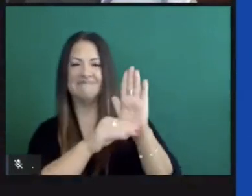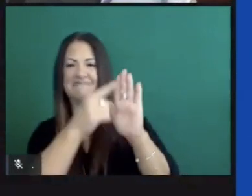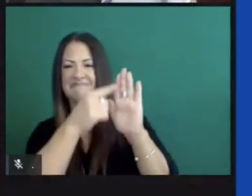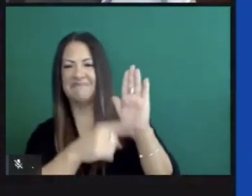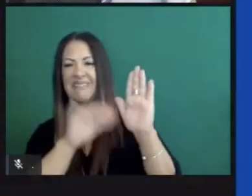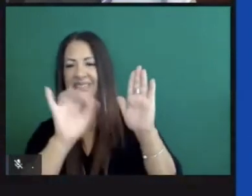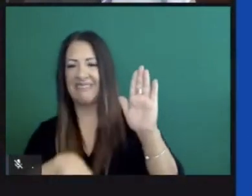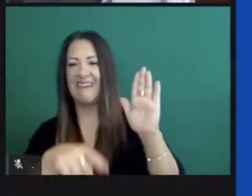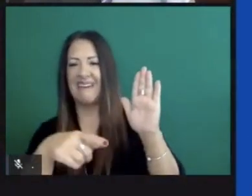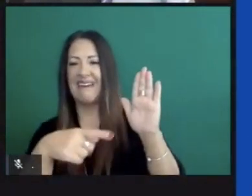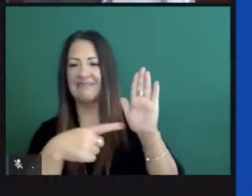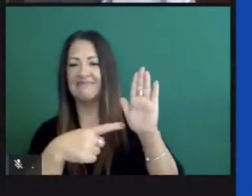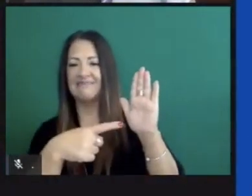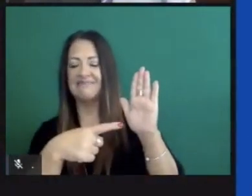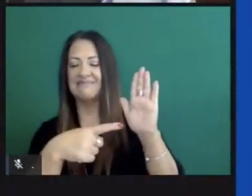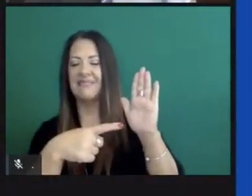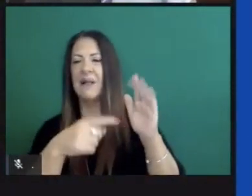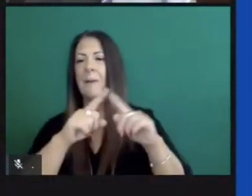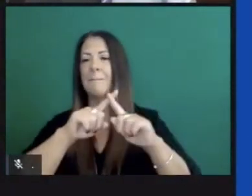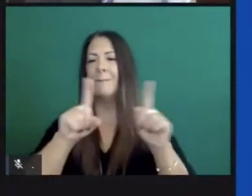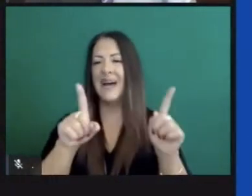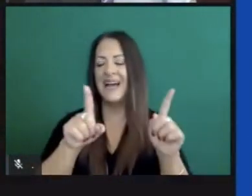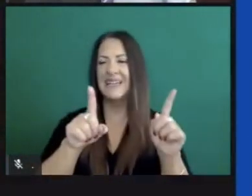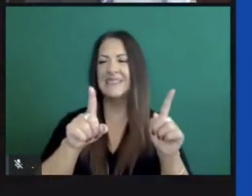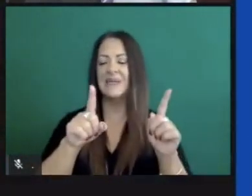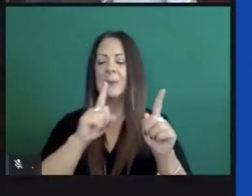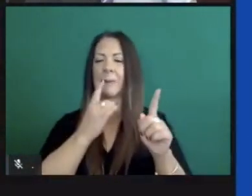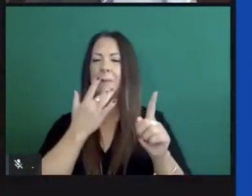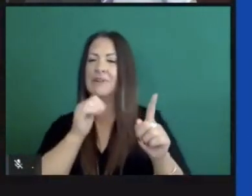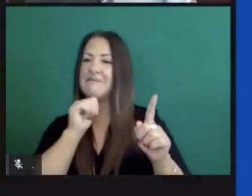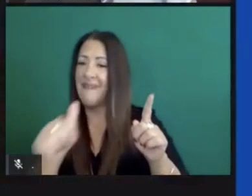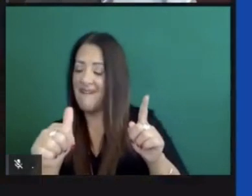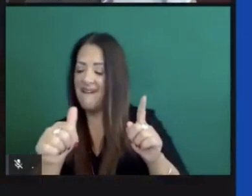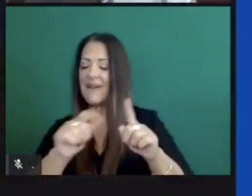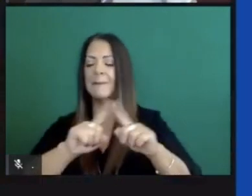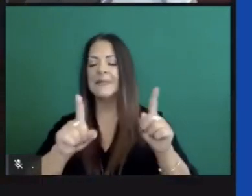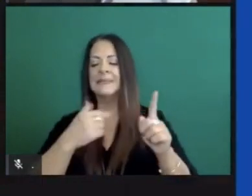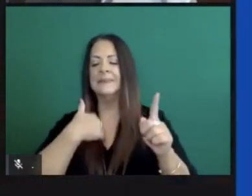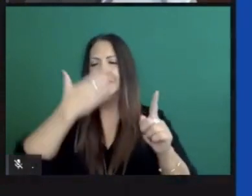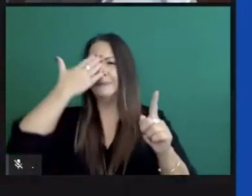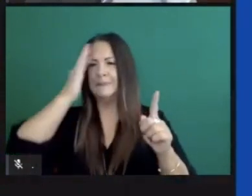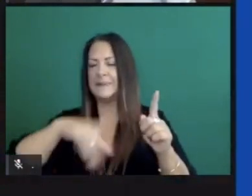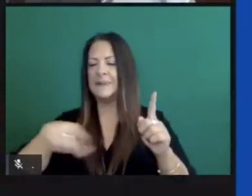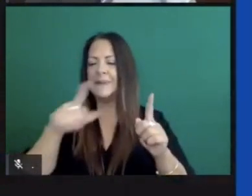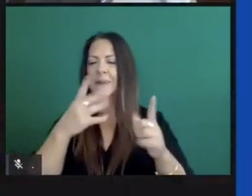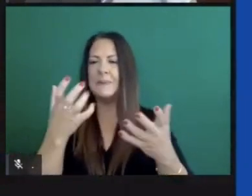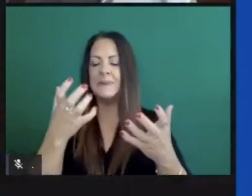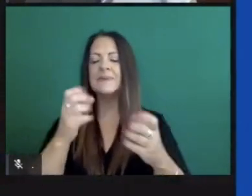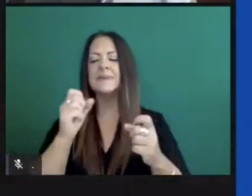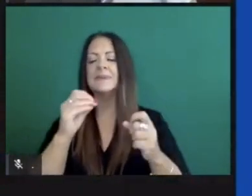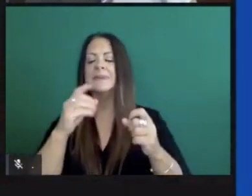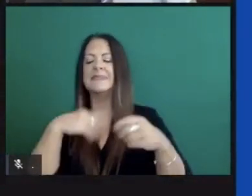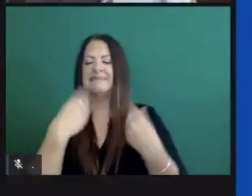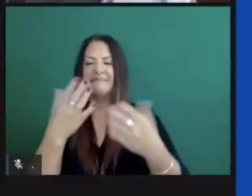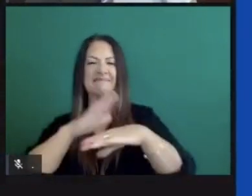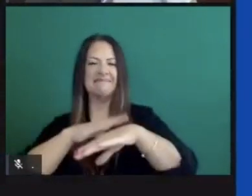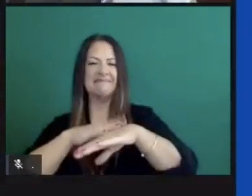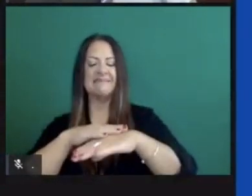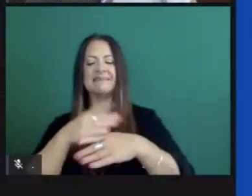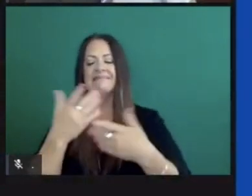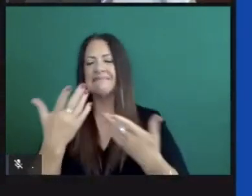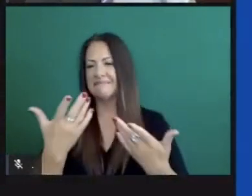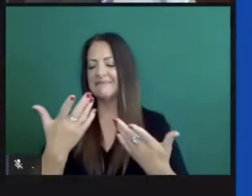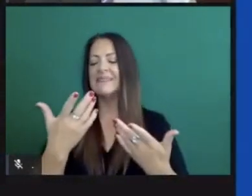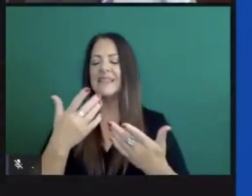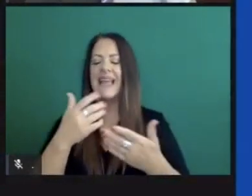happen. We just want to be able to provide, as we go into Halloween and a number of other holidays, important ways to reduce your risk so